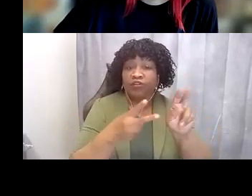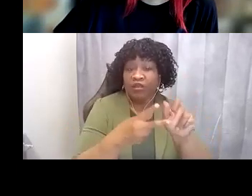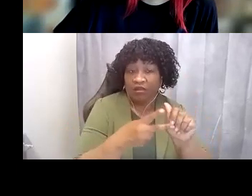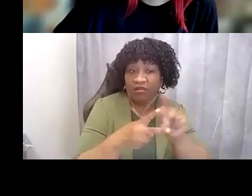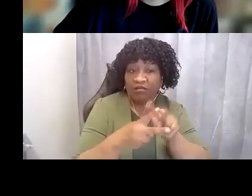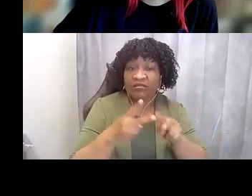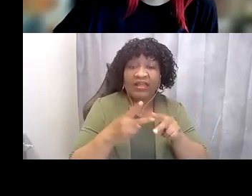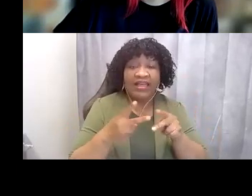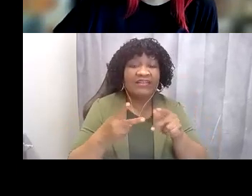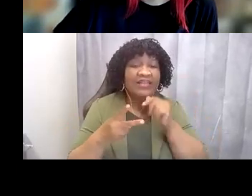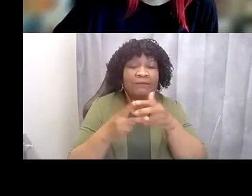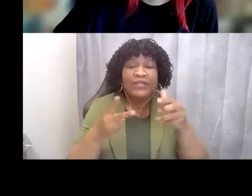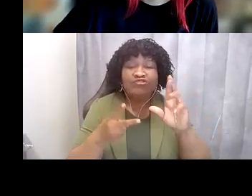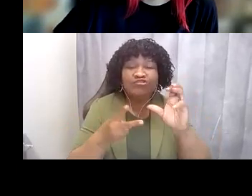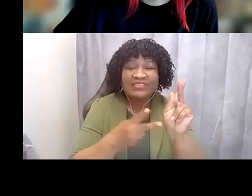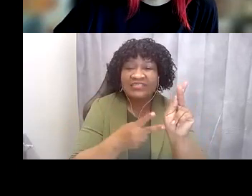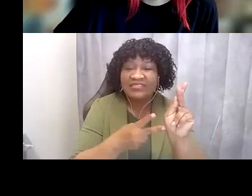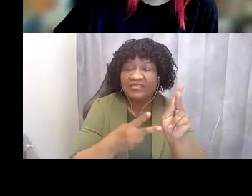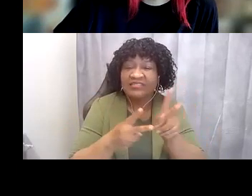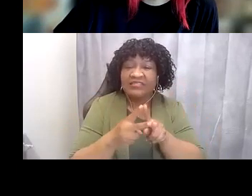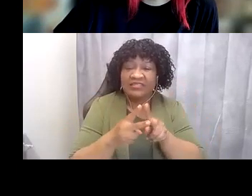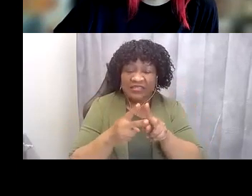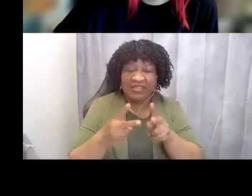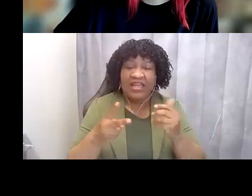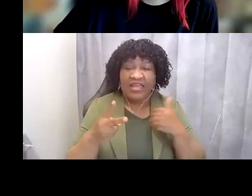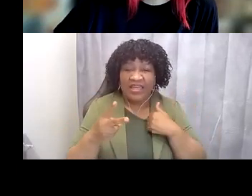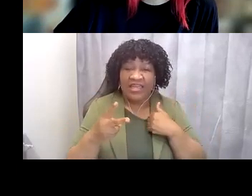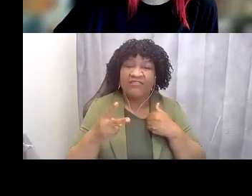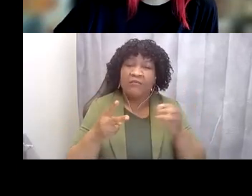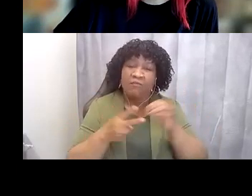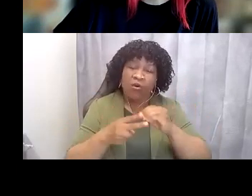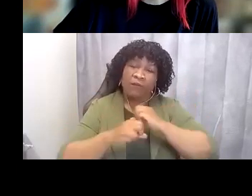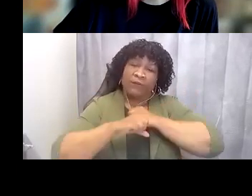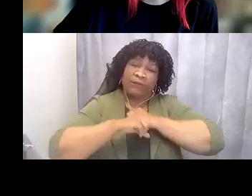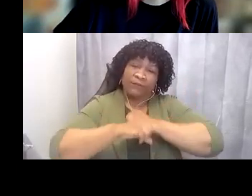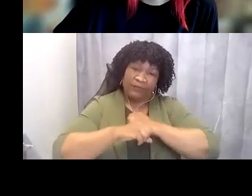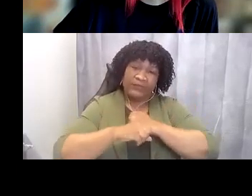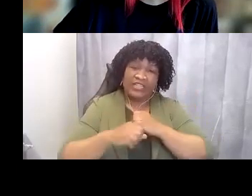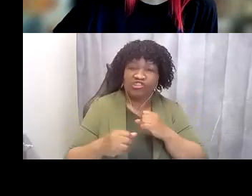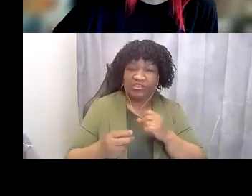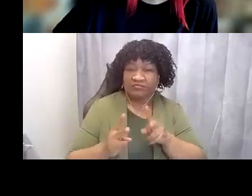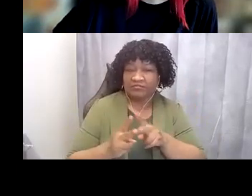have fewer risks involved, and they have much greater protection.